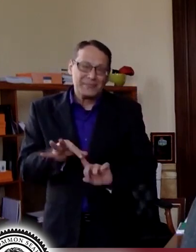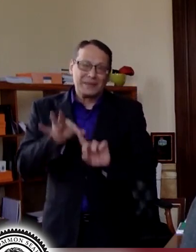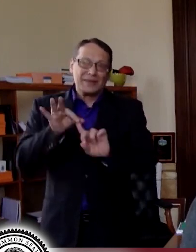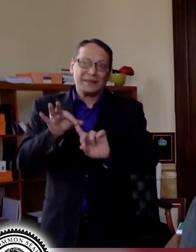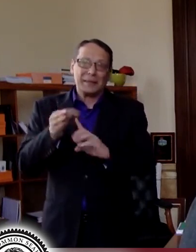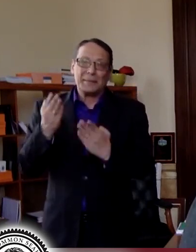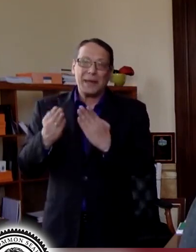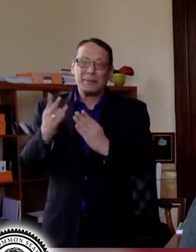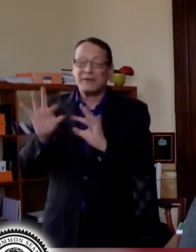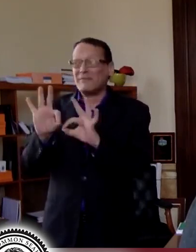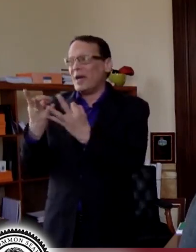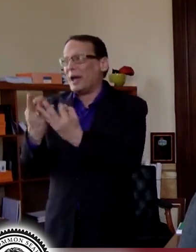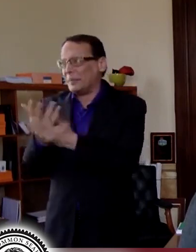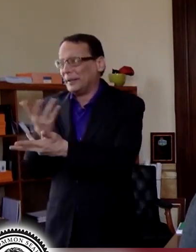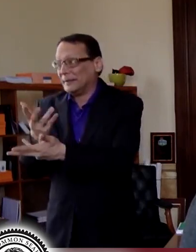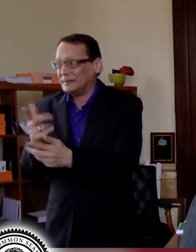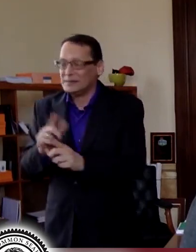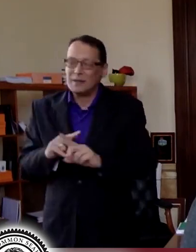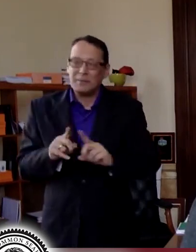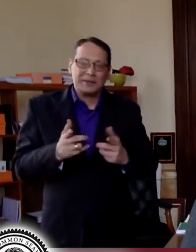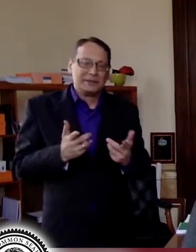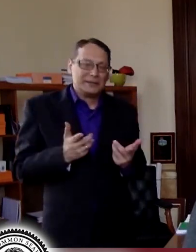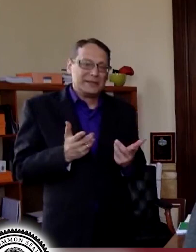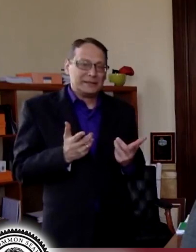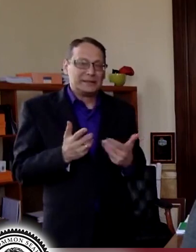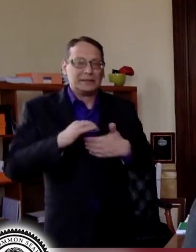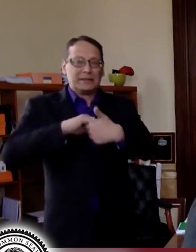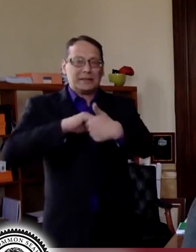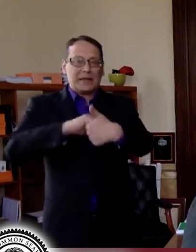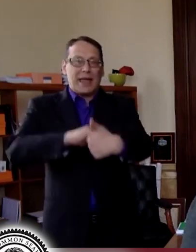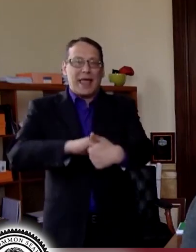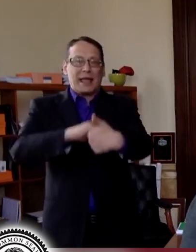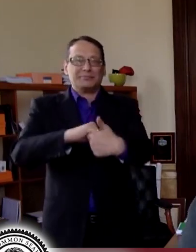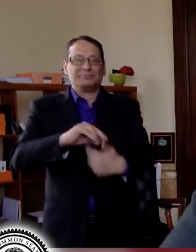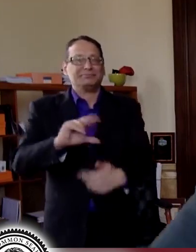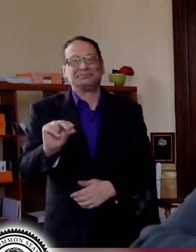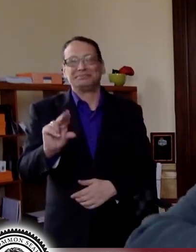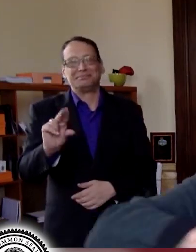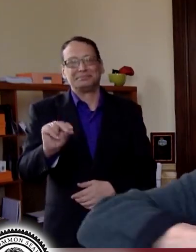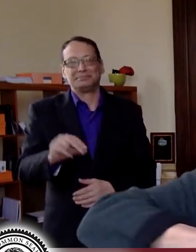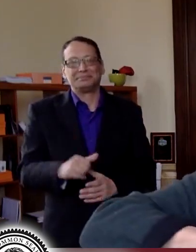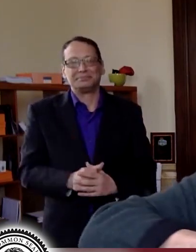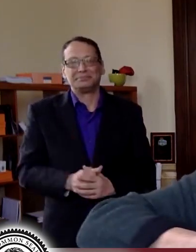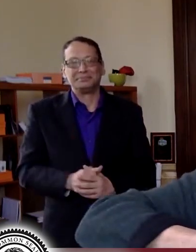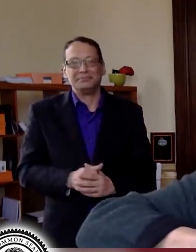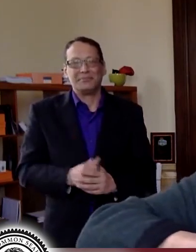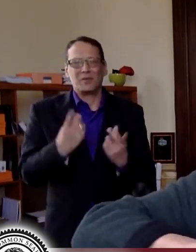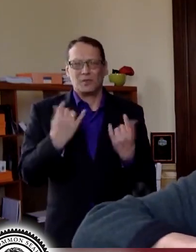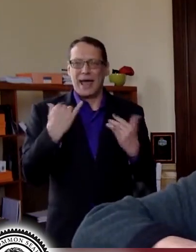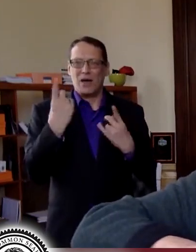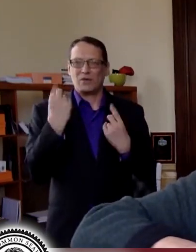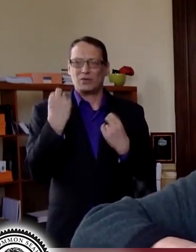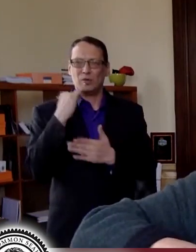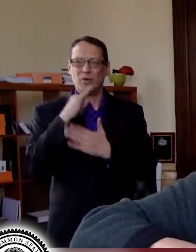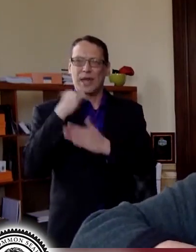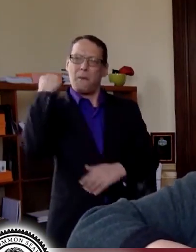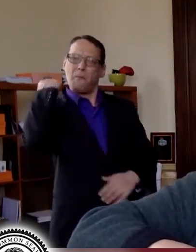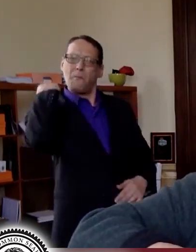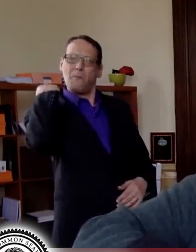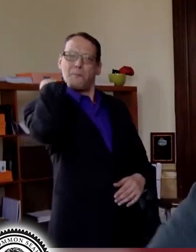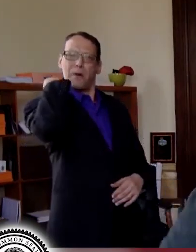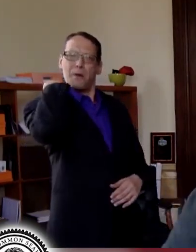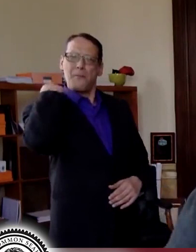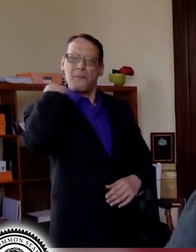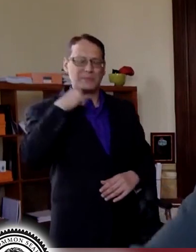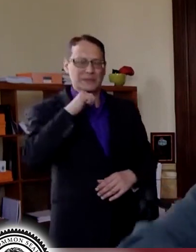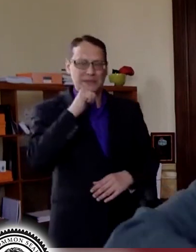maybe immediate family members, but handshaking is out. I guess we're doing the elbow, and even it's probably not